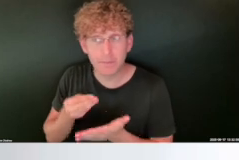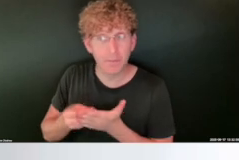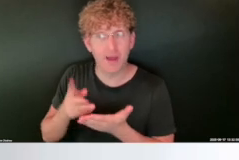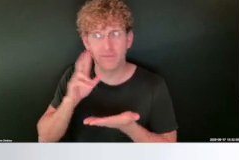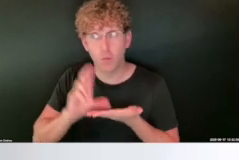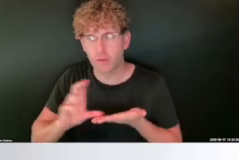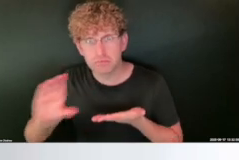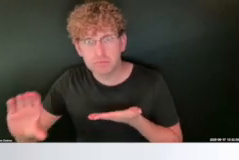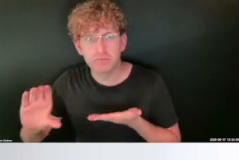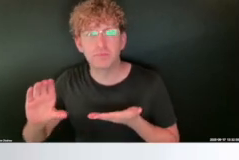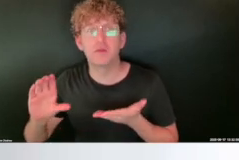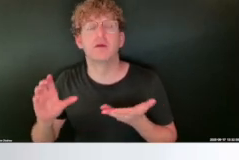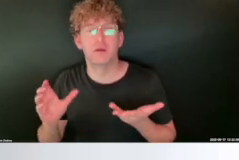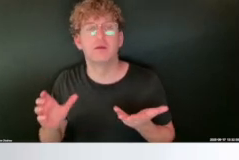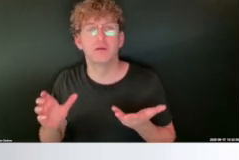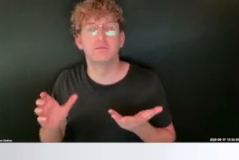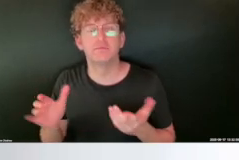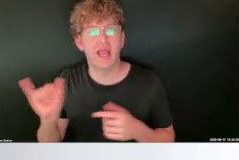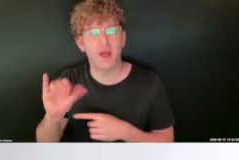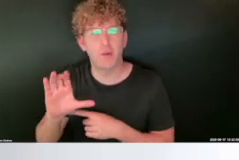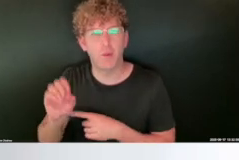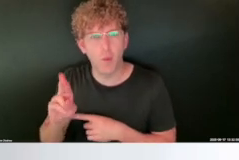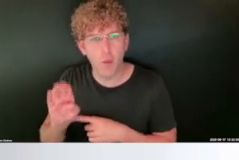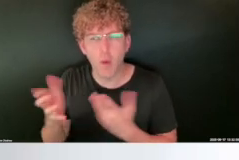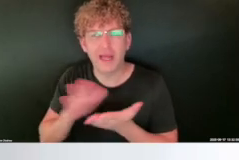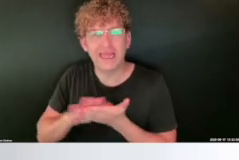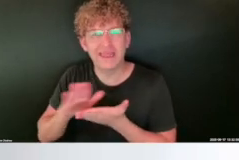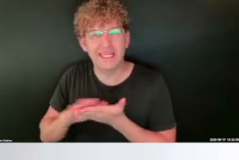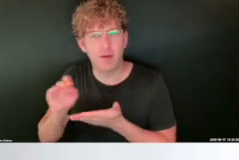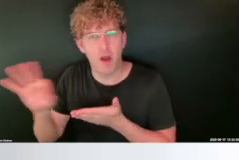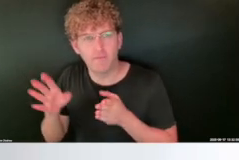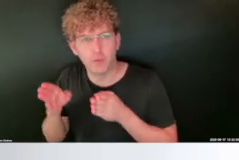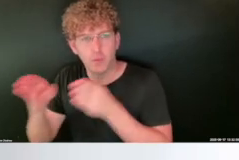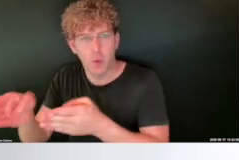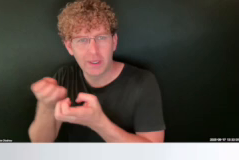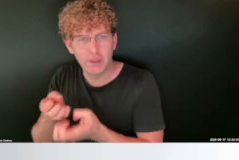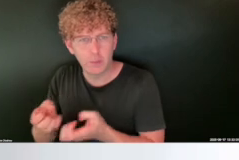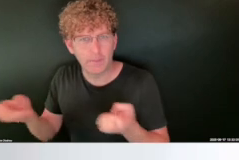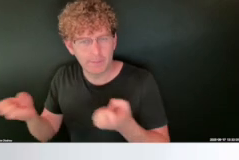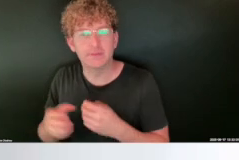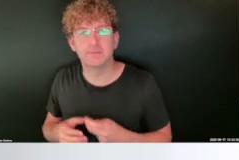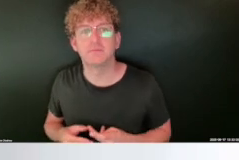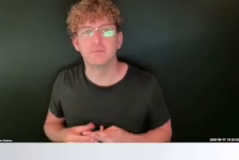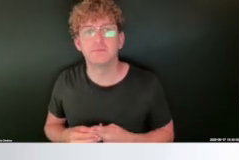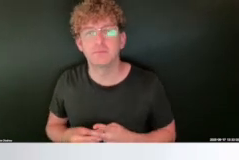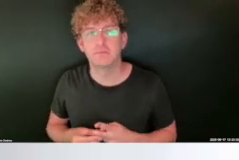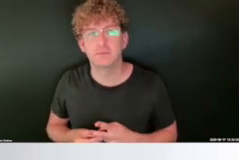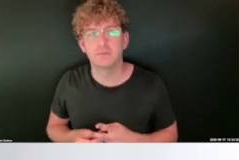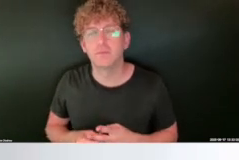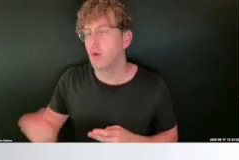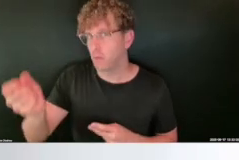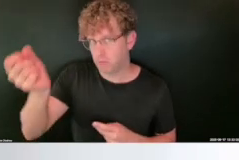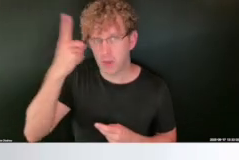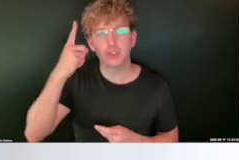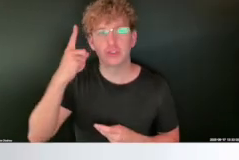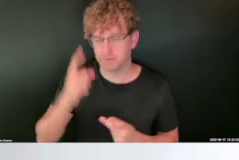like the core clean off-road equipment project. Hang tight on Understood. that one. No